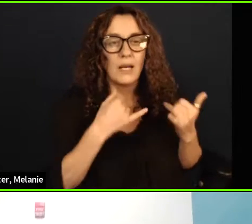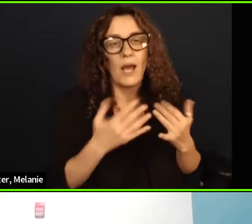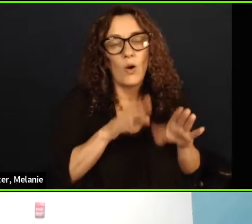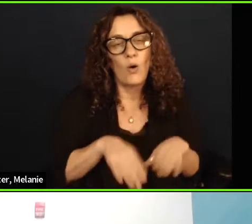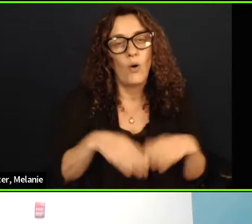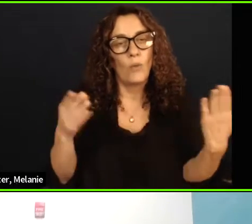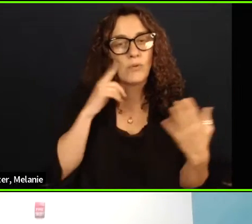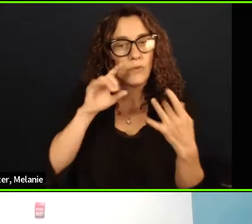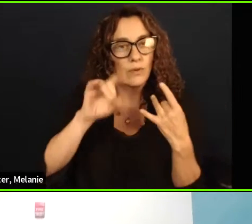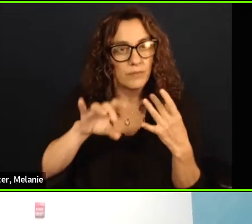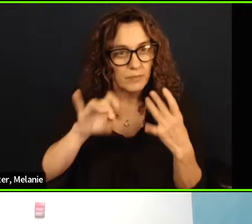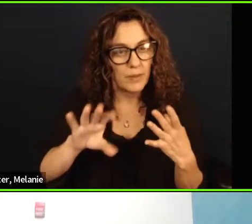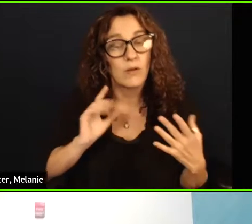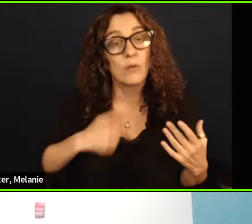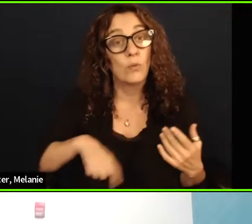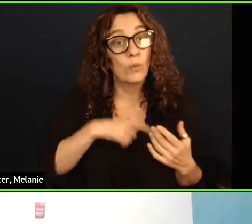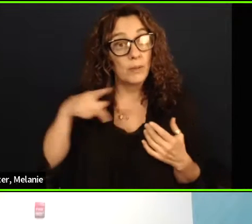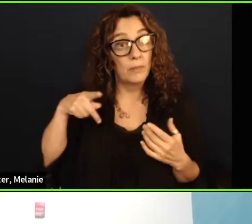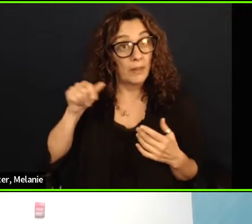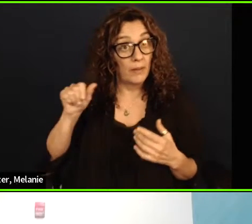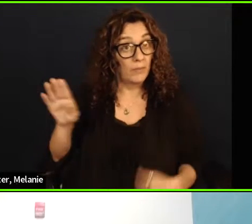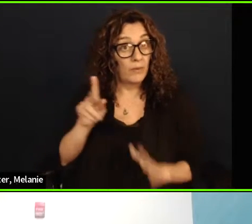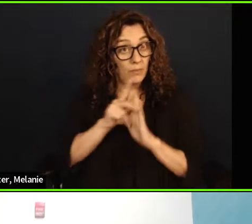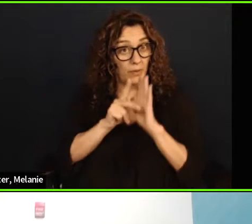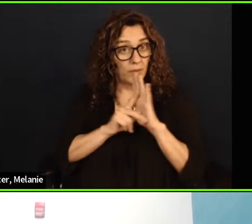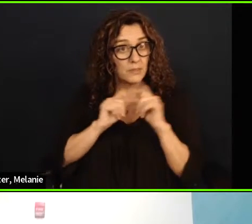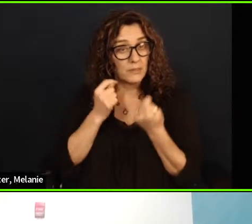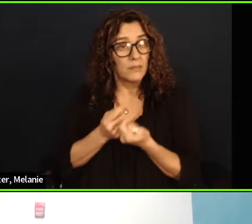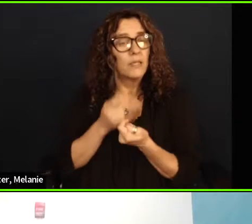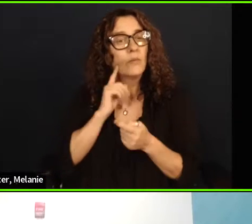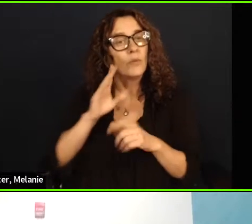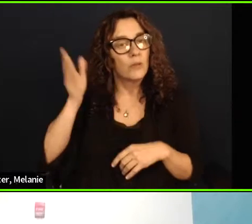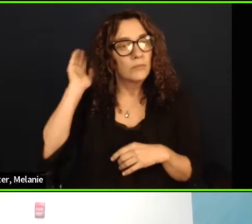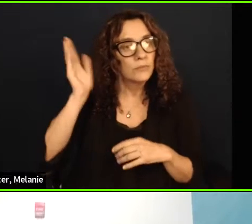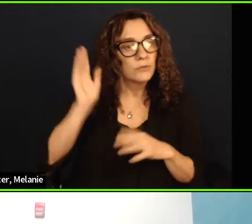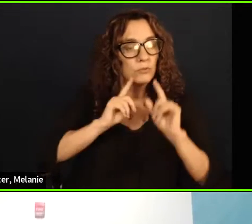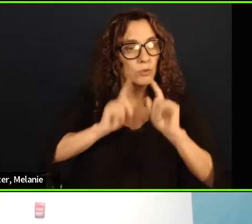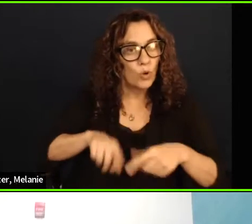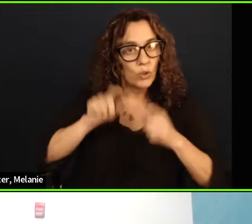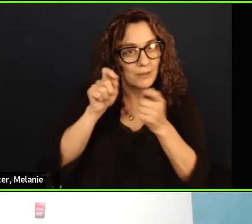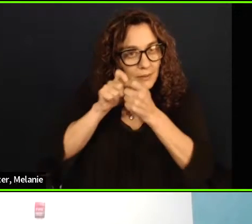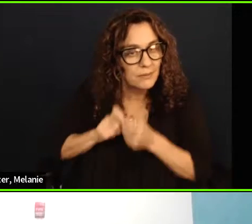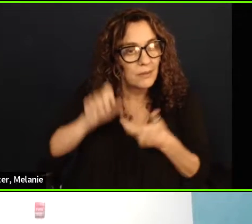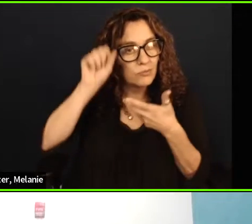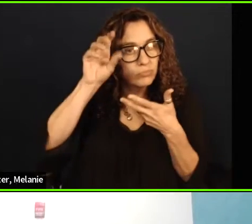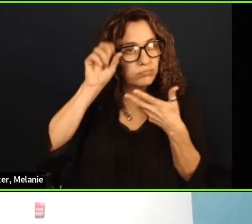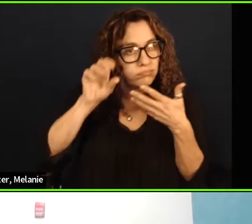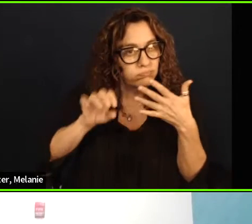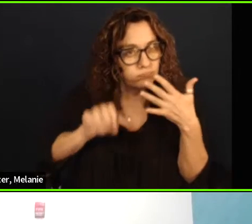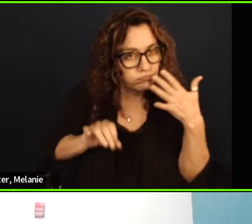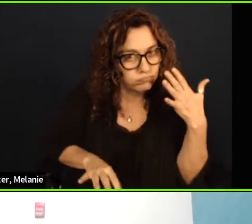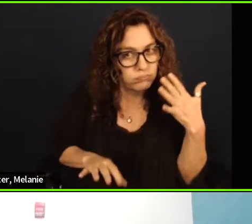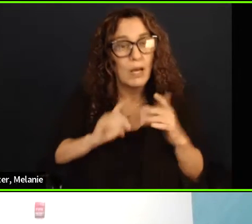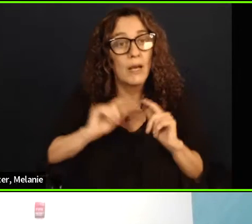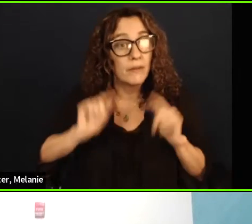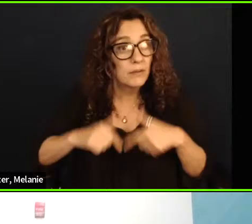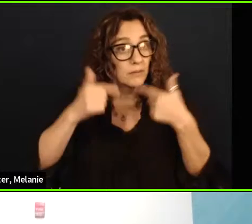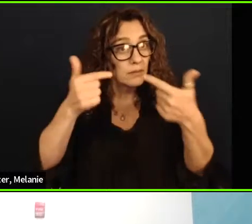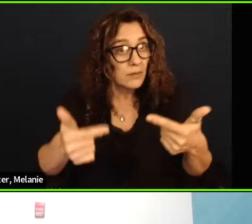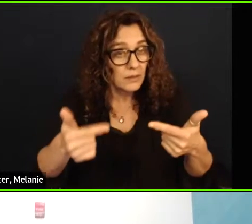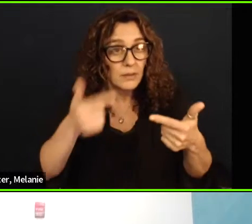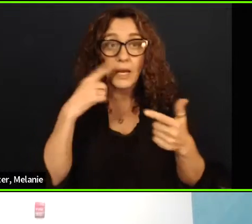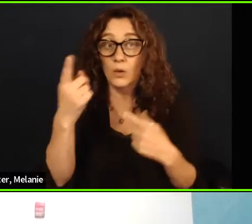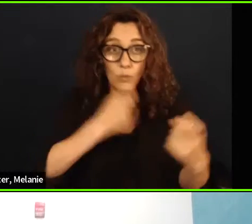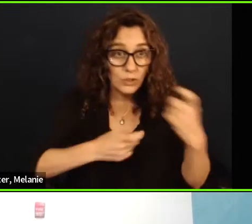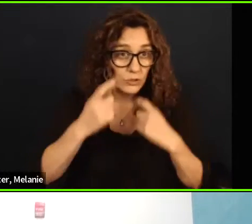will present the details of the report, and you'll be able to ask questions, provide comments, and you can do all of that